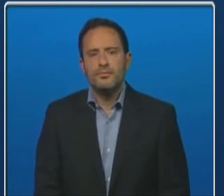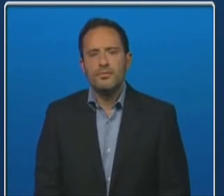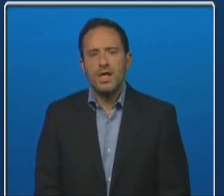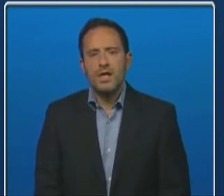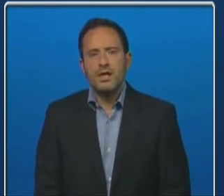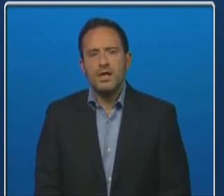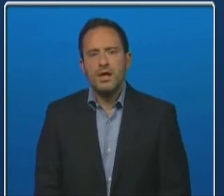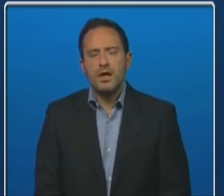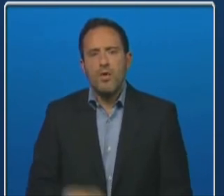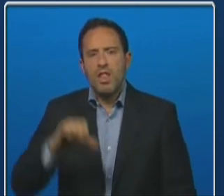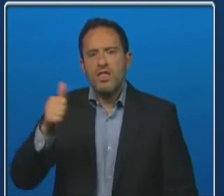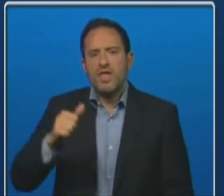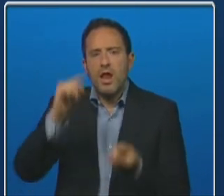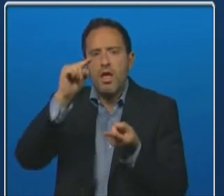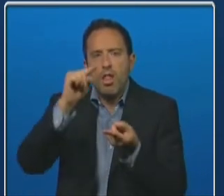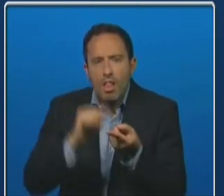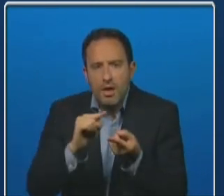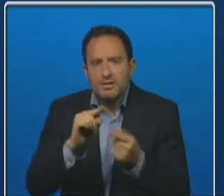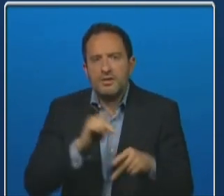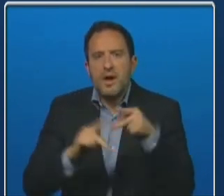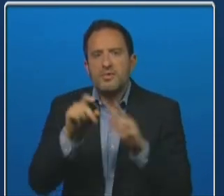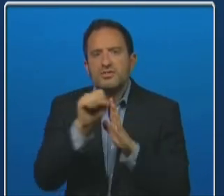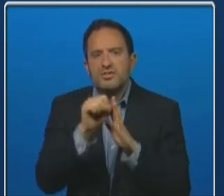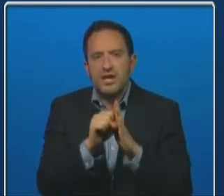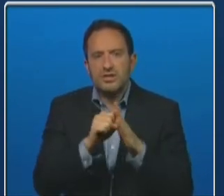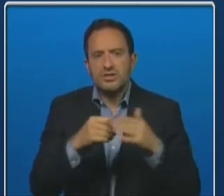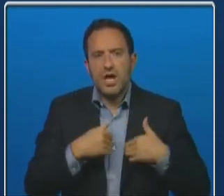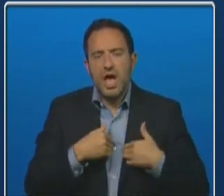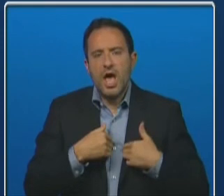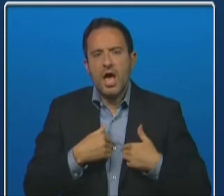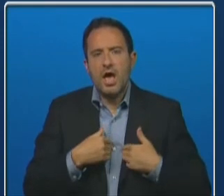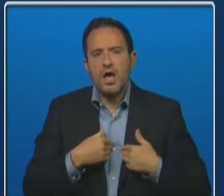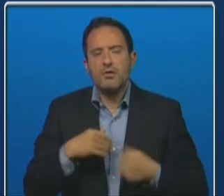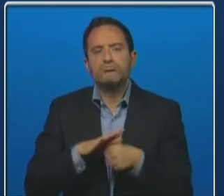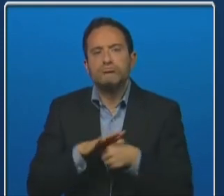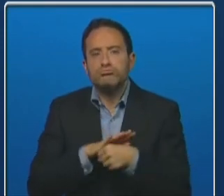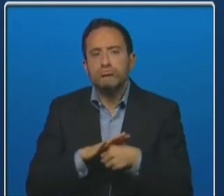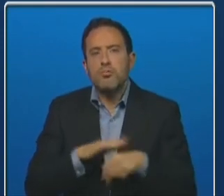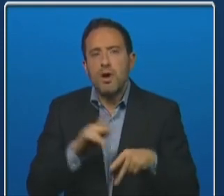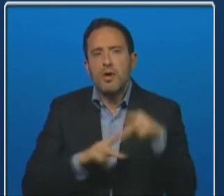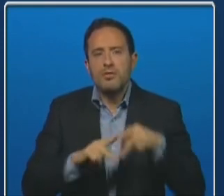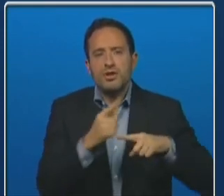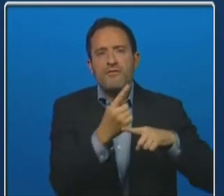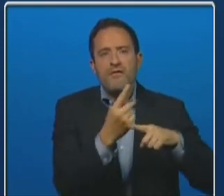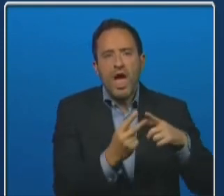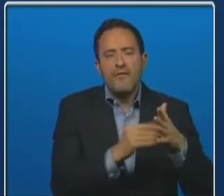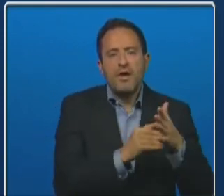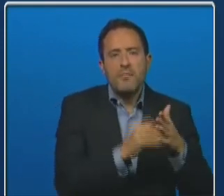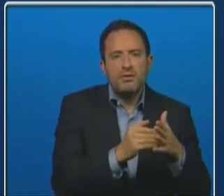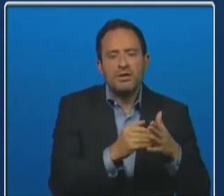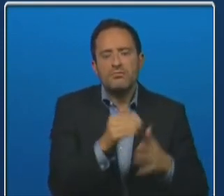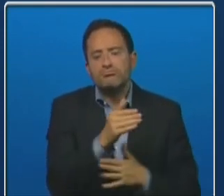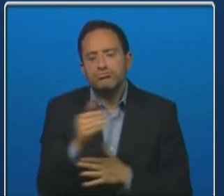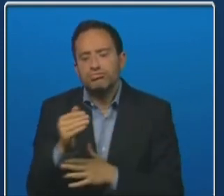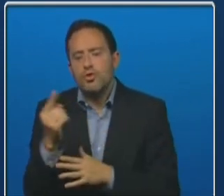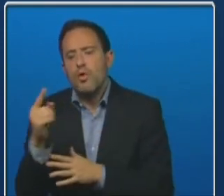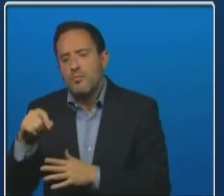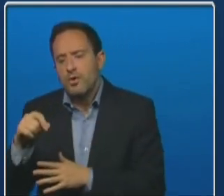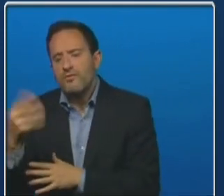while the 10 least populous states each had a resident population between 500,000 and 1.4 million.